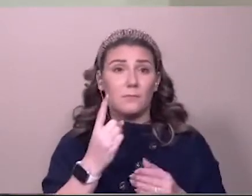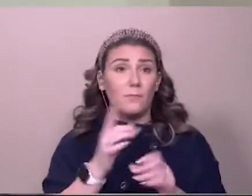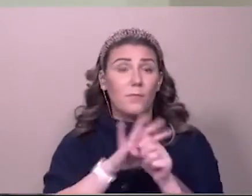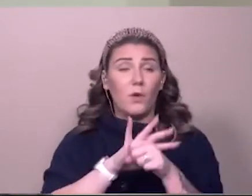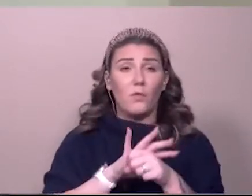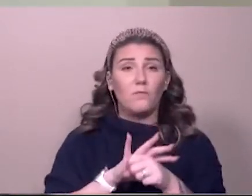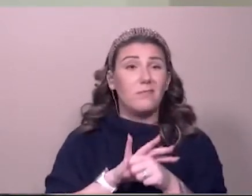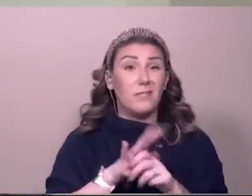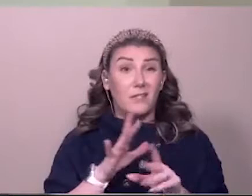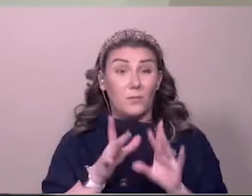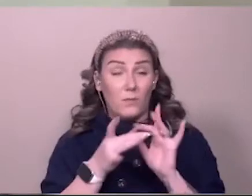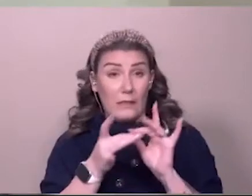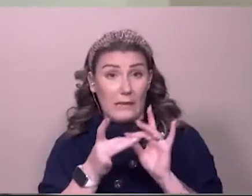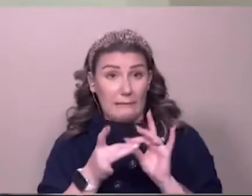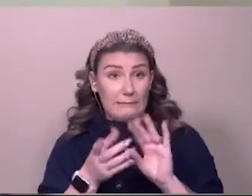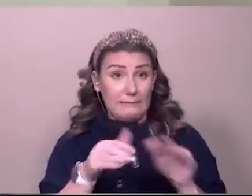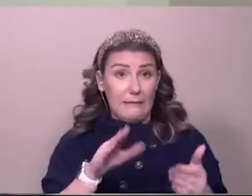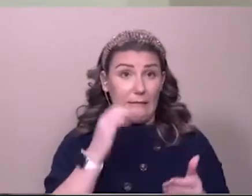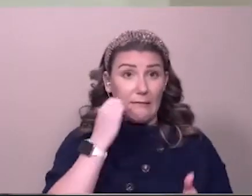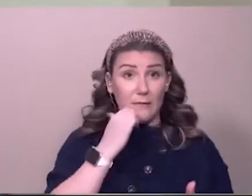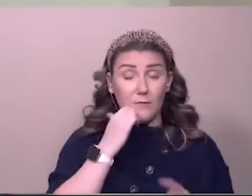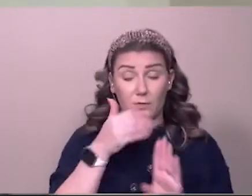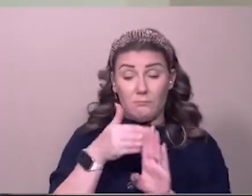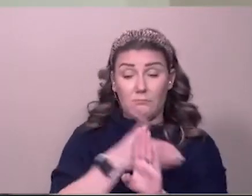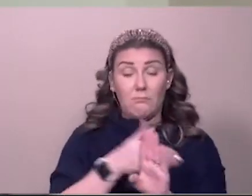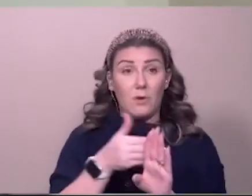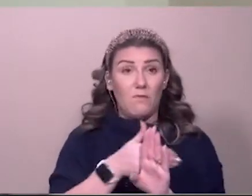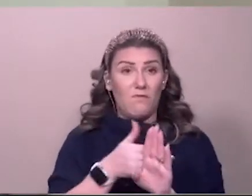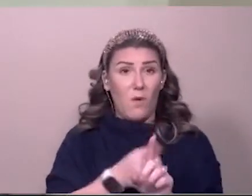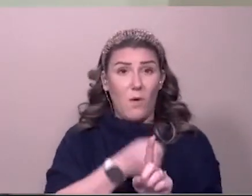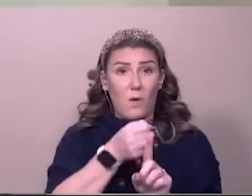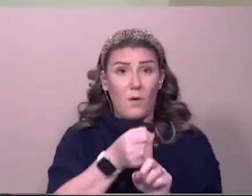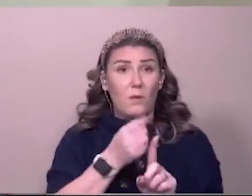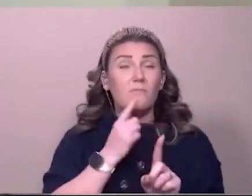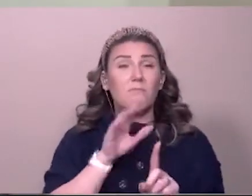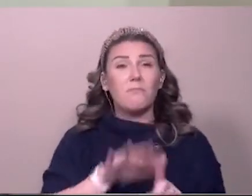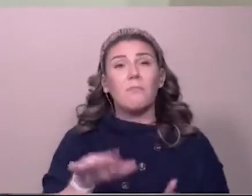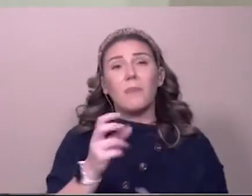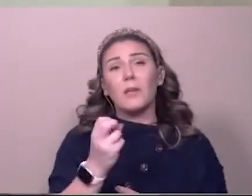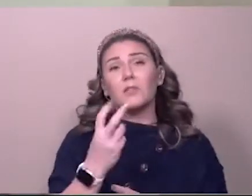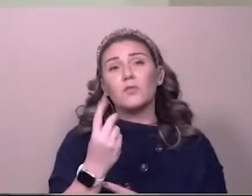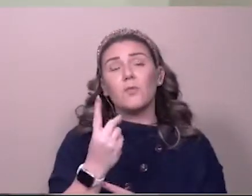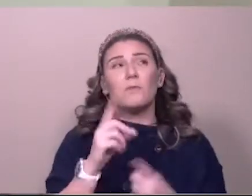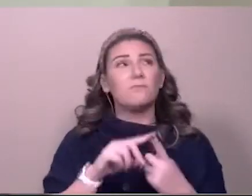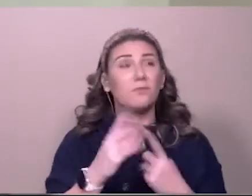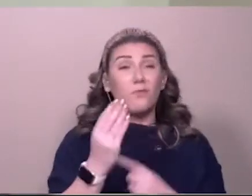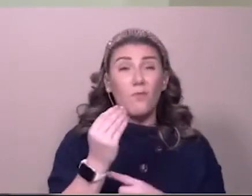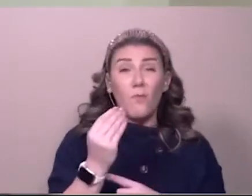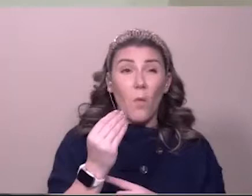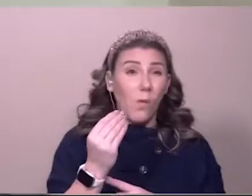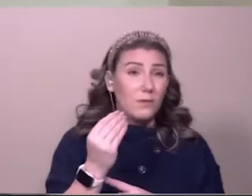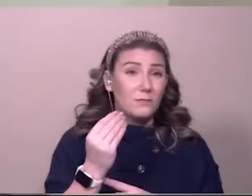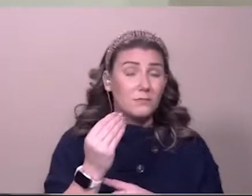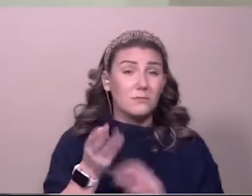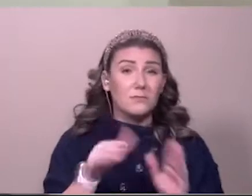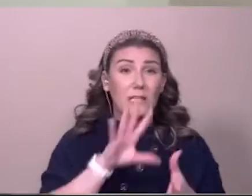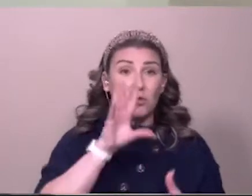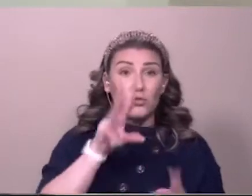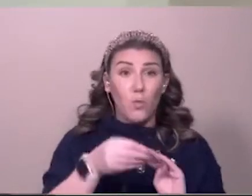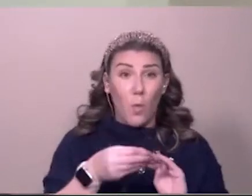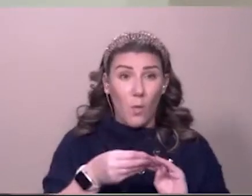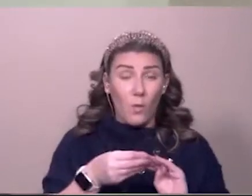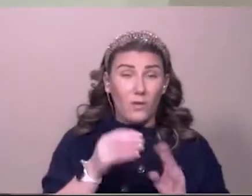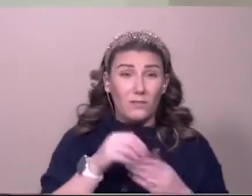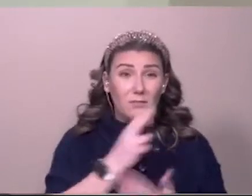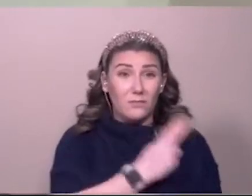every day. Before the pandemic, we had about 12 to 14 deaths total in the hospital. So this